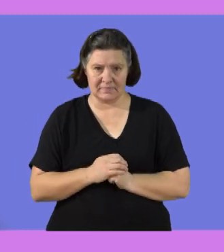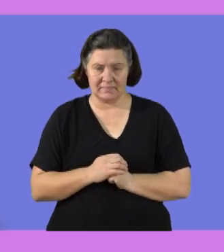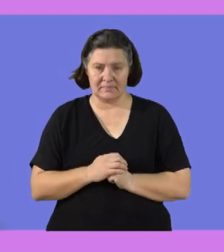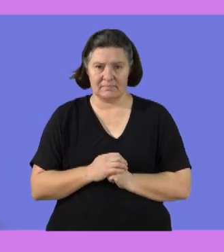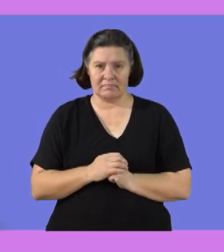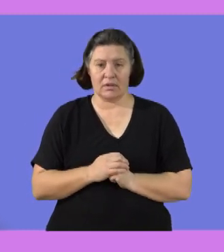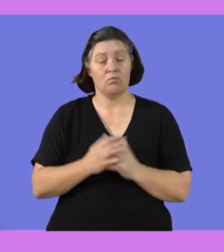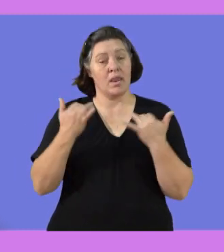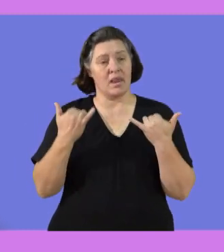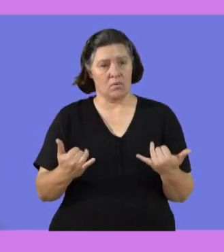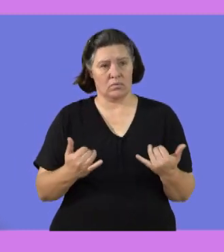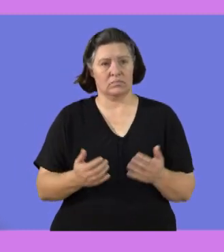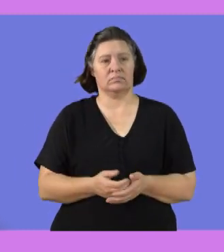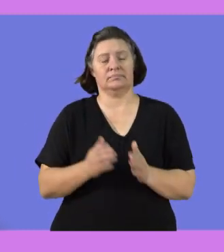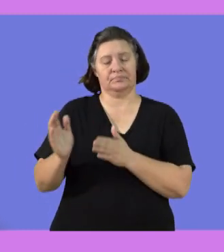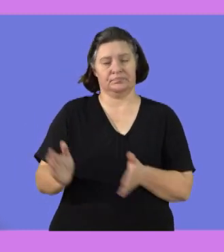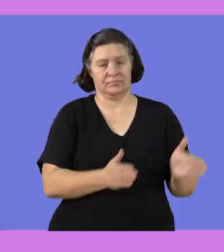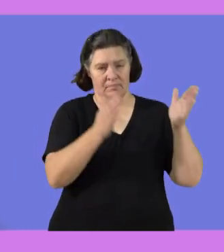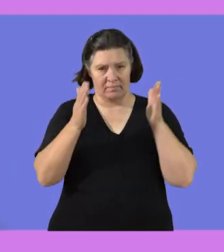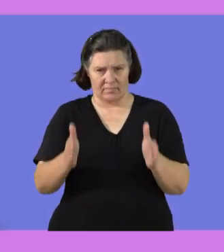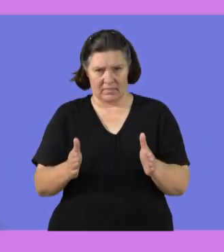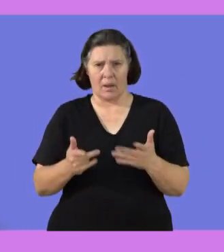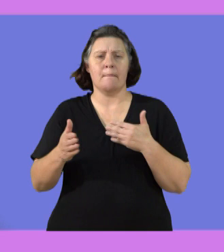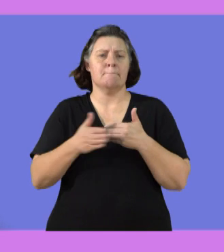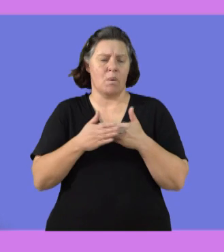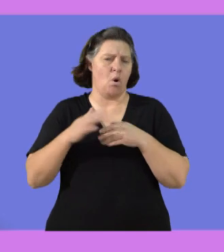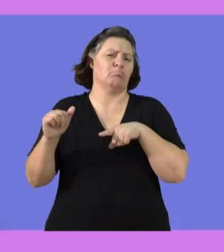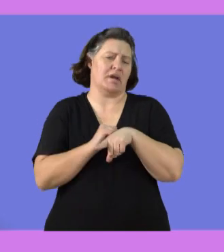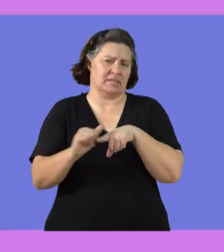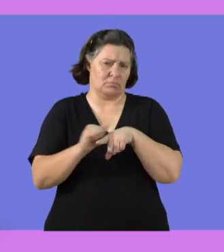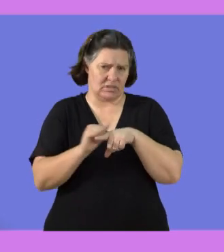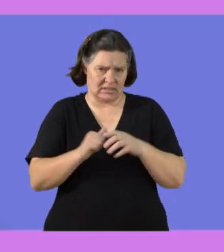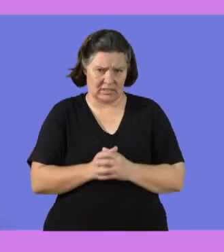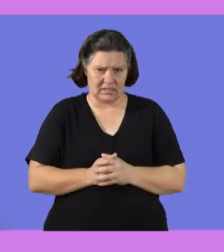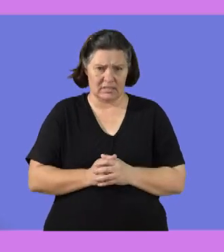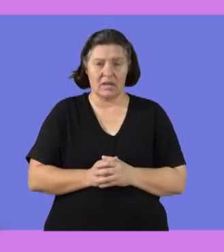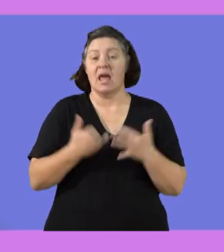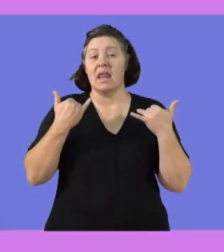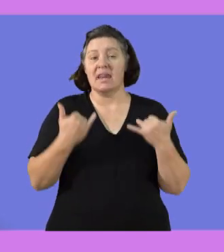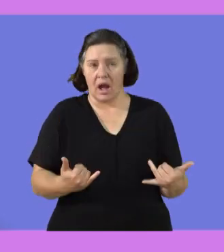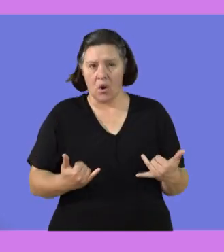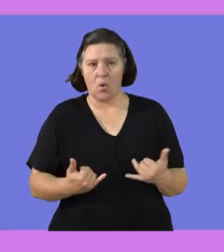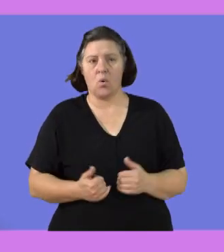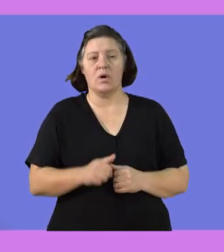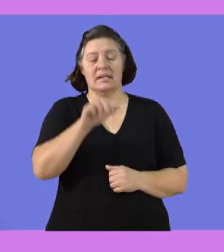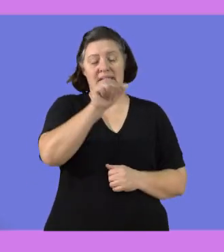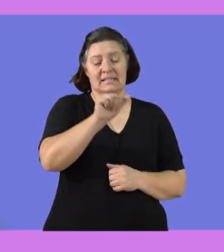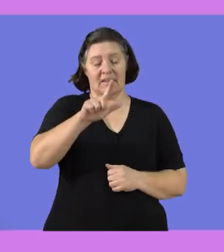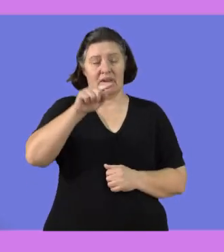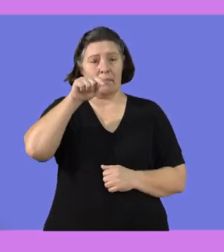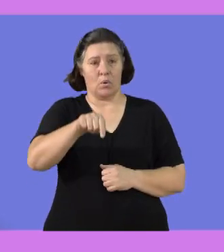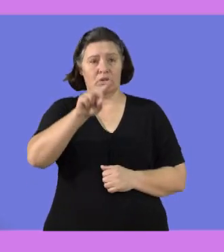12,580. So now, let us get more practice on that. Okay, now we need to convert